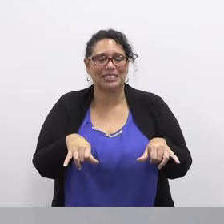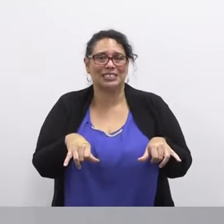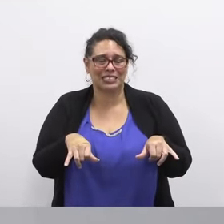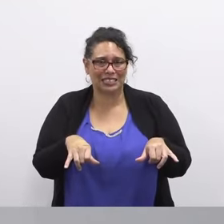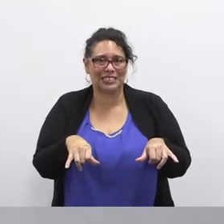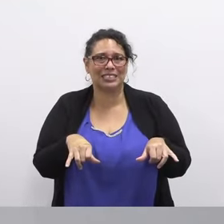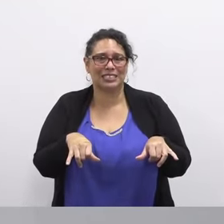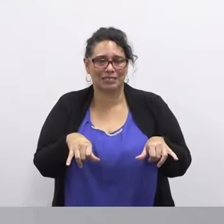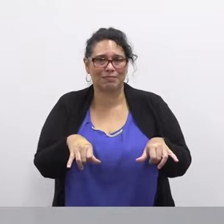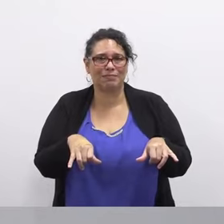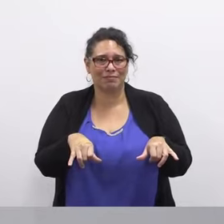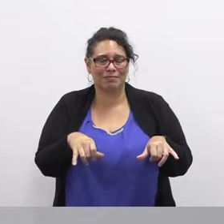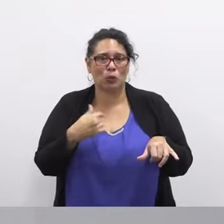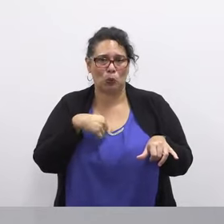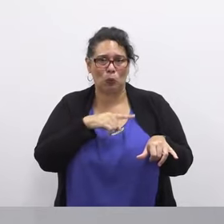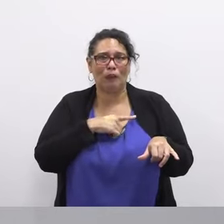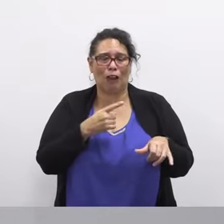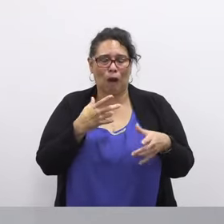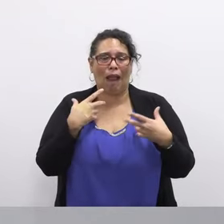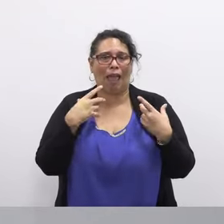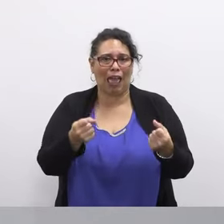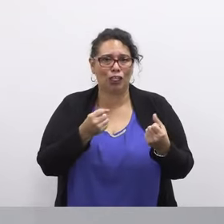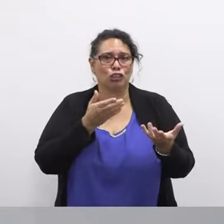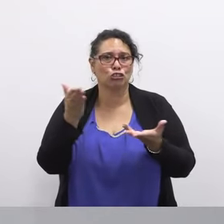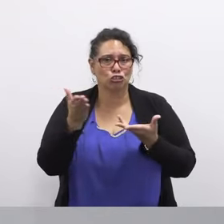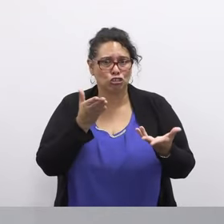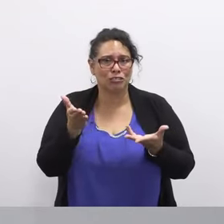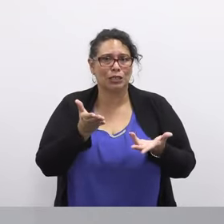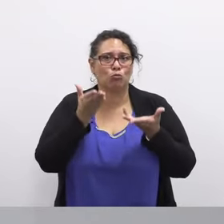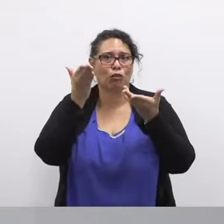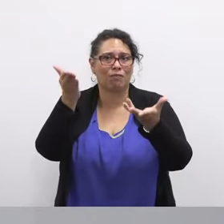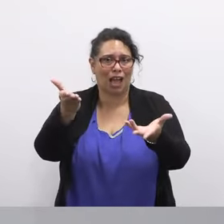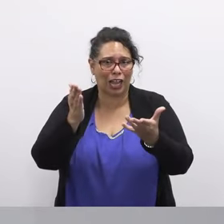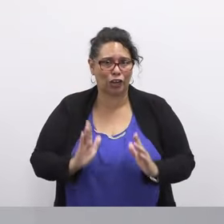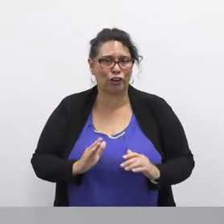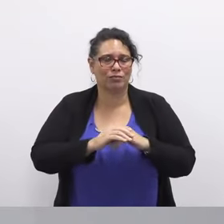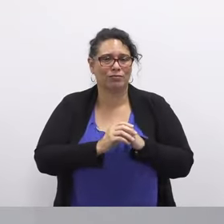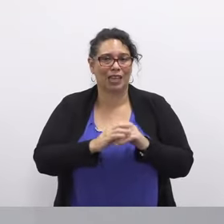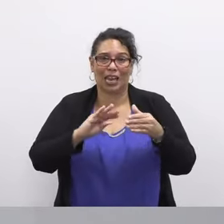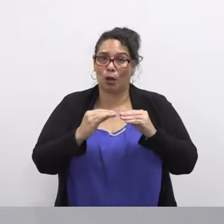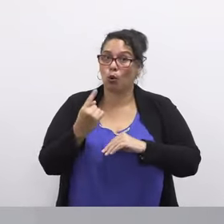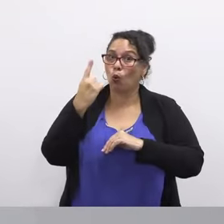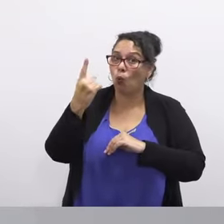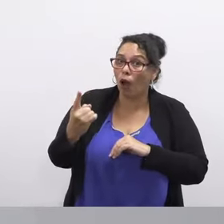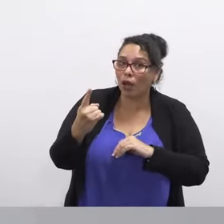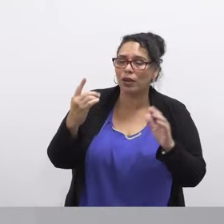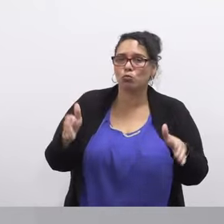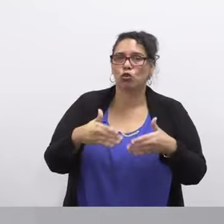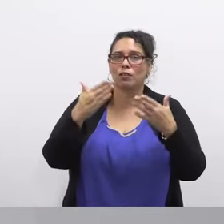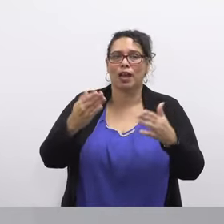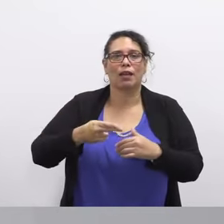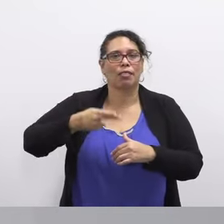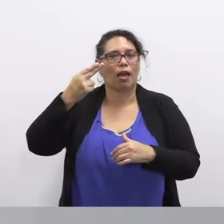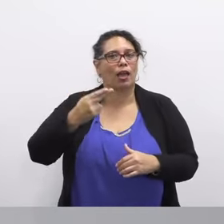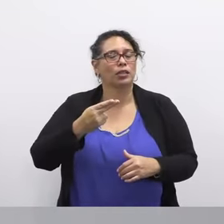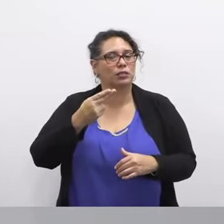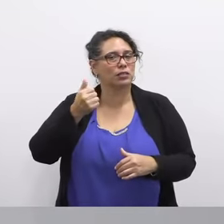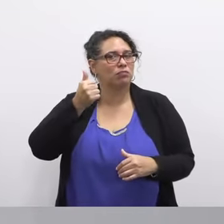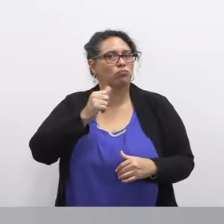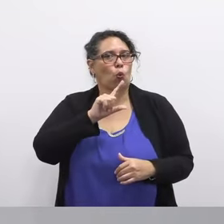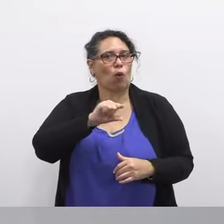health services provider. Our number one mission still is to provide the highest quality public education to our